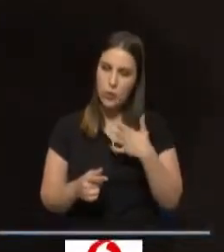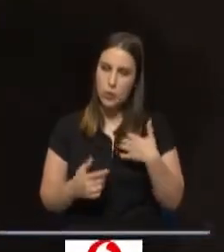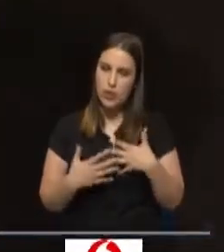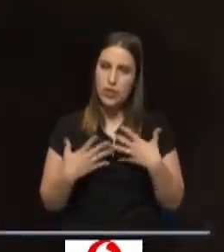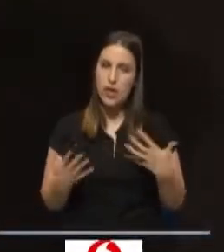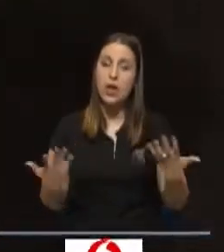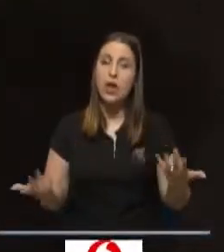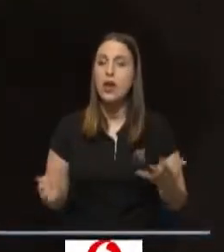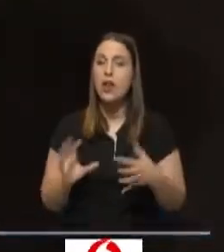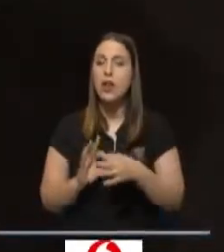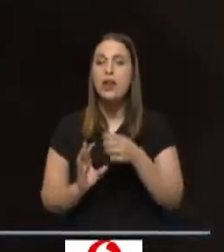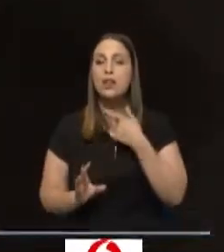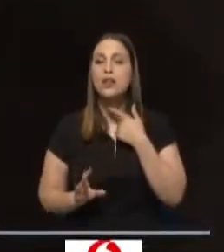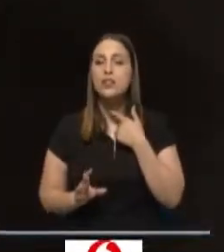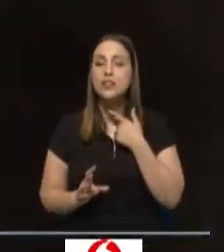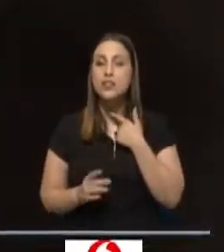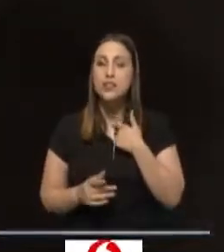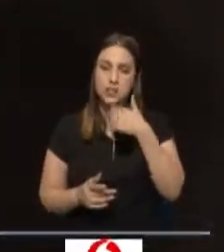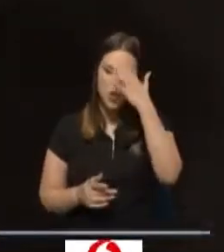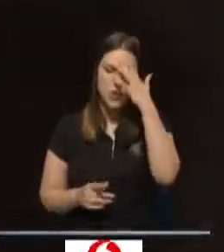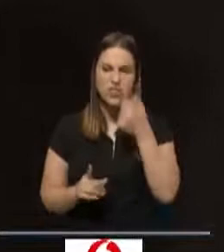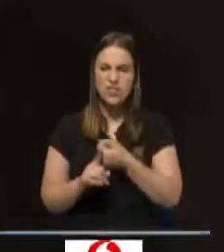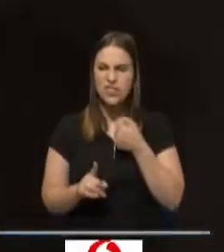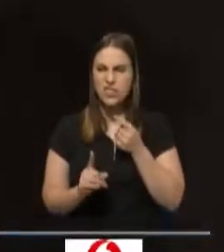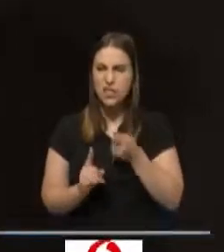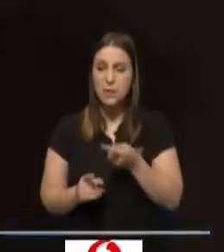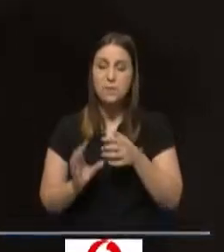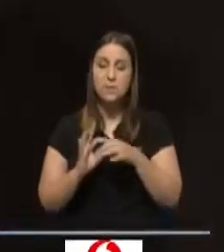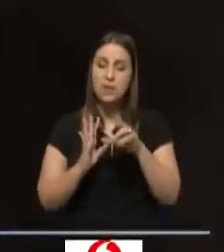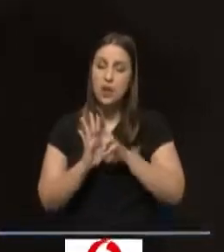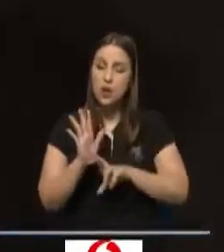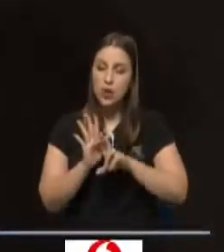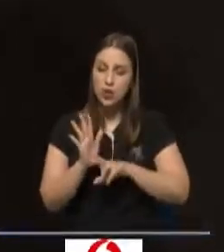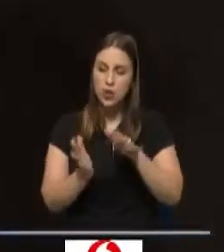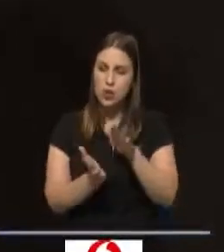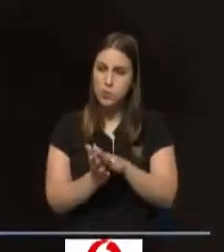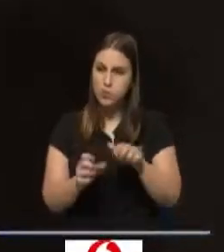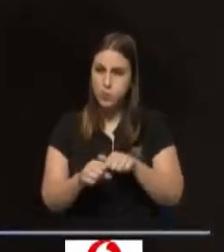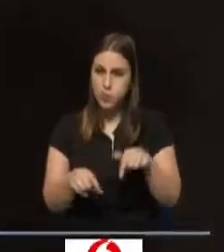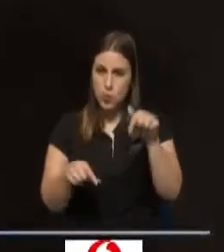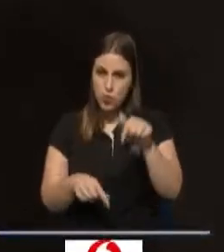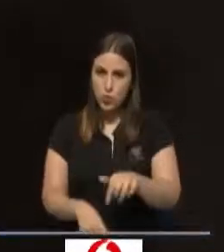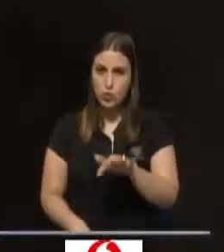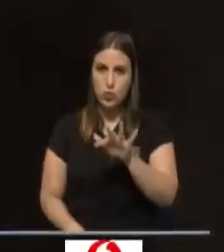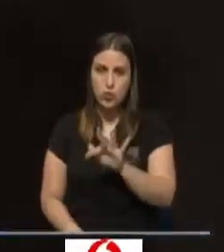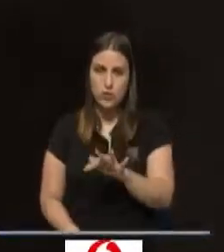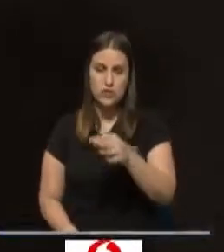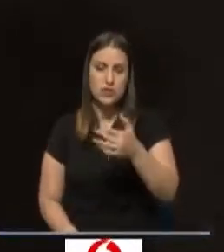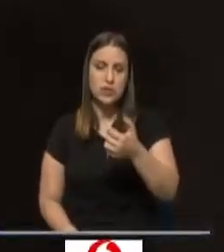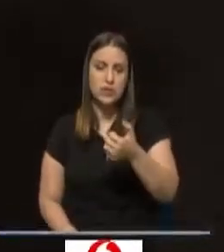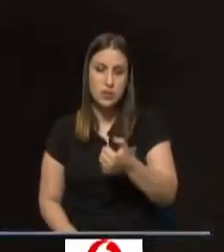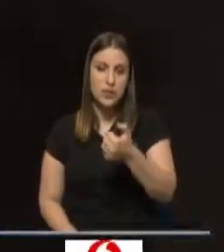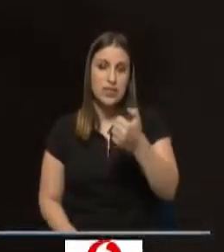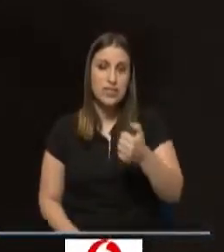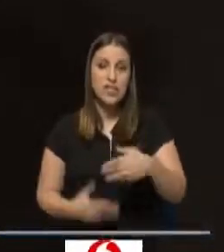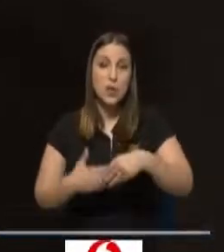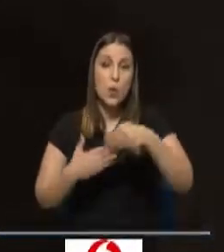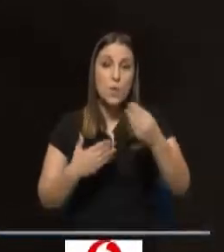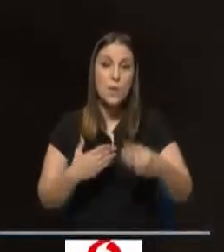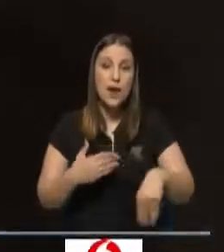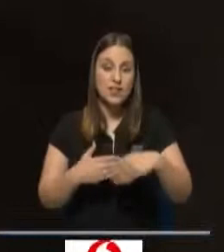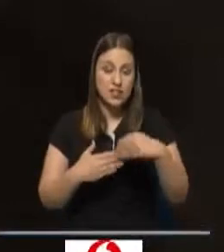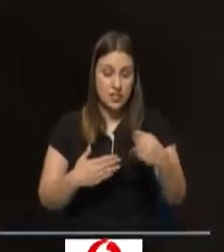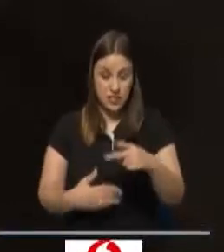So regarding digitalization, I think it's a very important challenge. There was a report published with